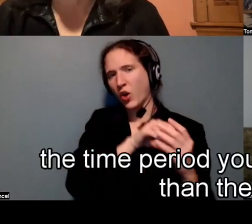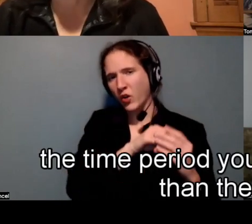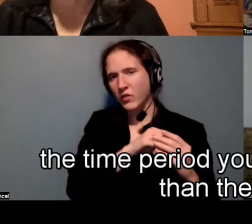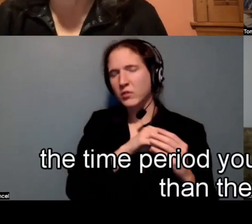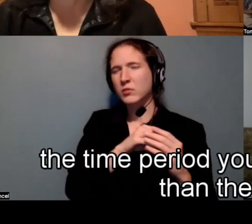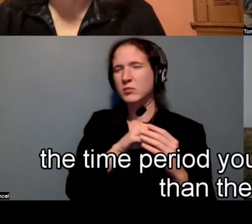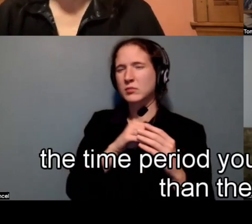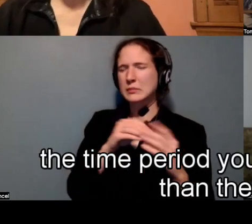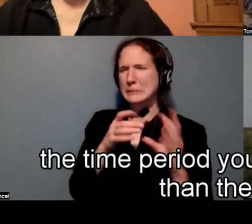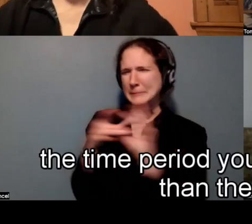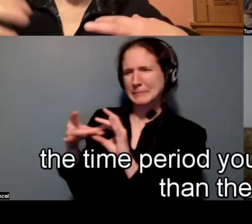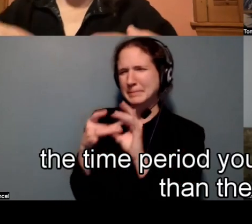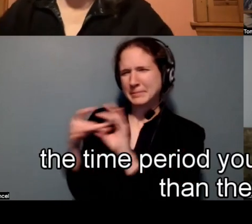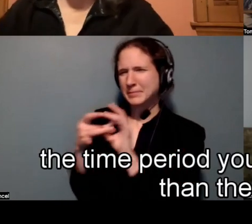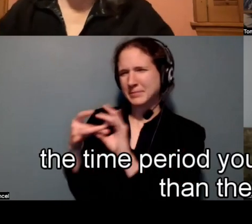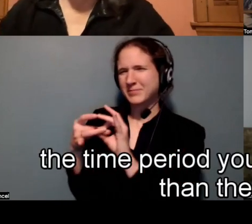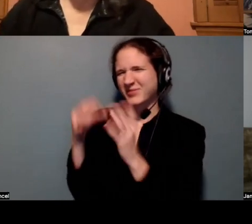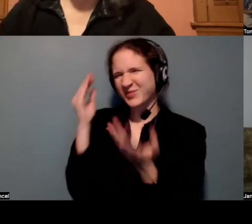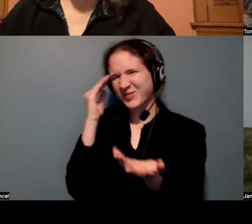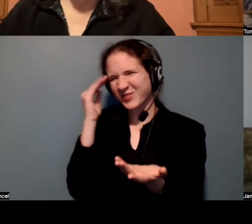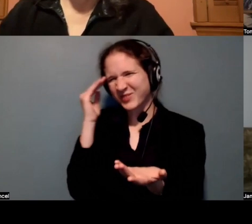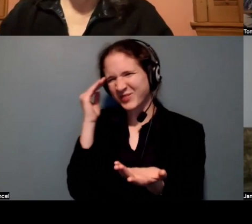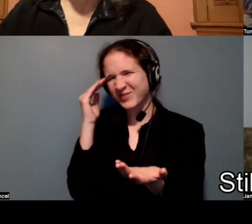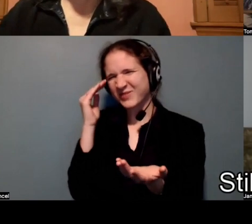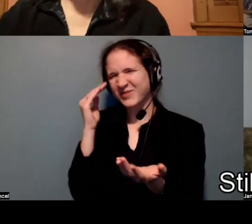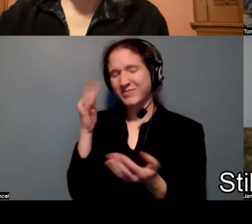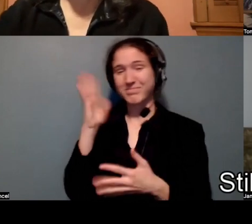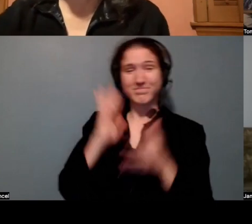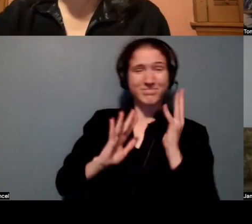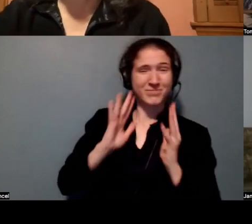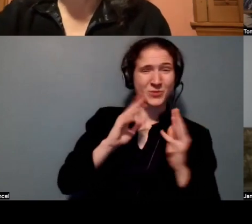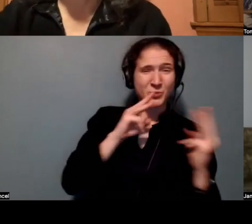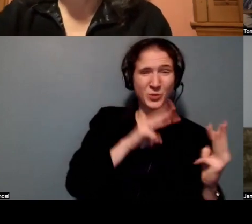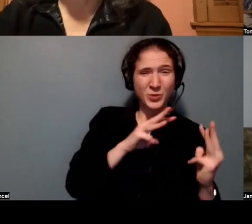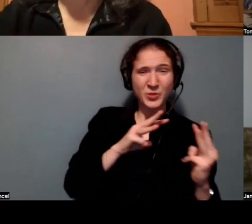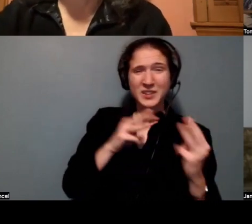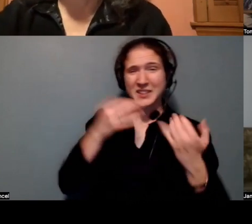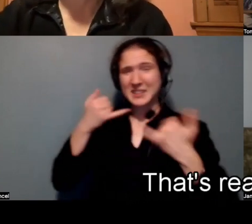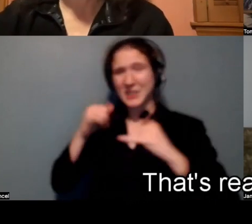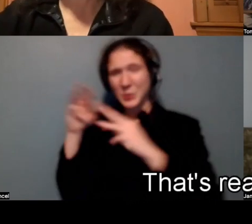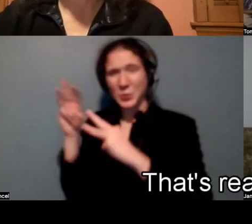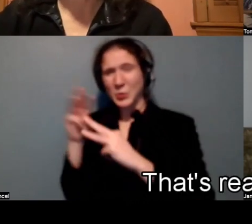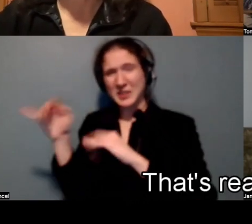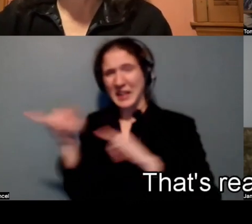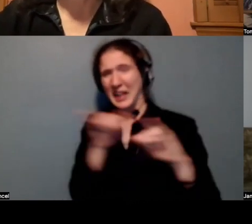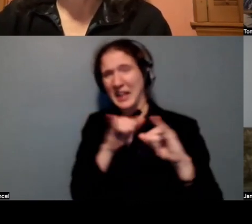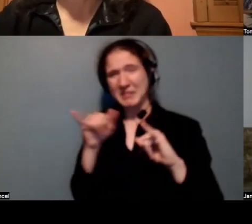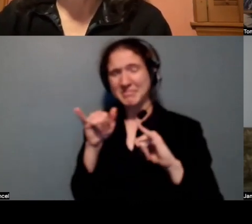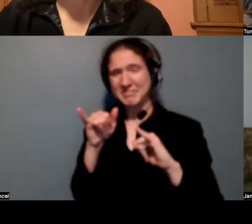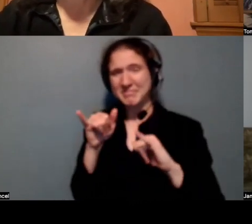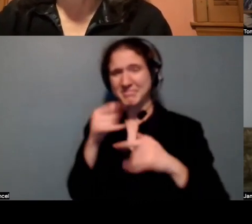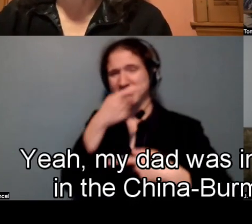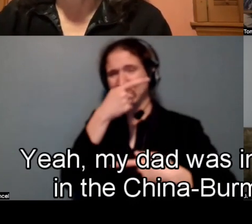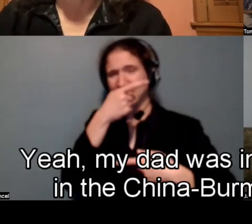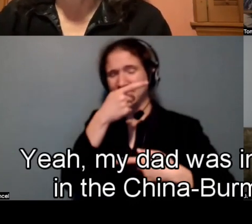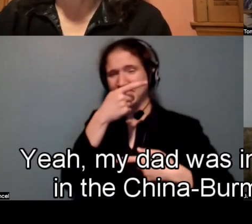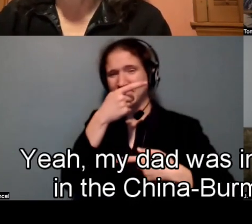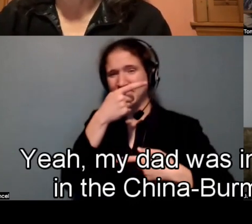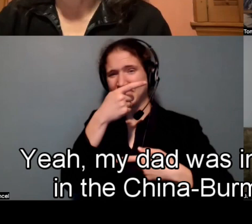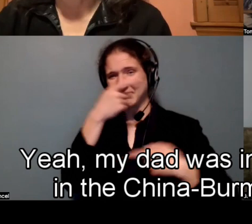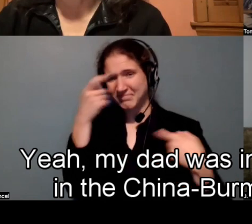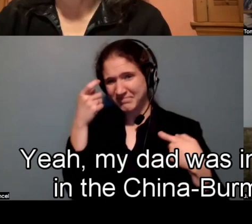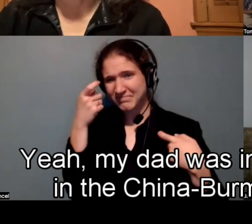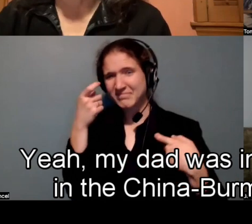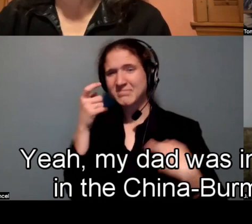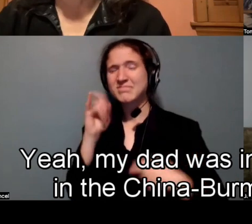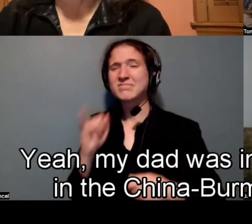you're writing about than their own. Right. Still. That's really neat. Yeah, my dad was